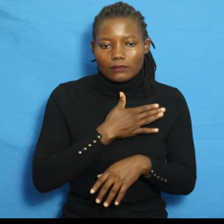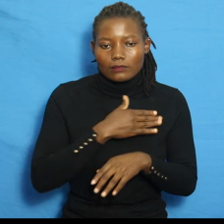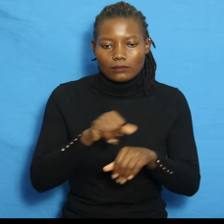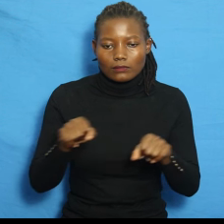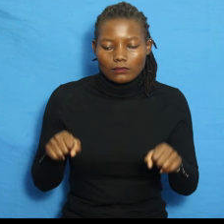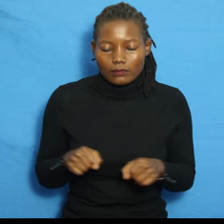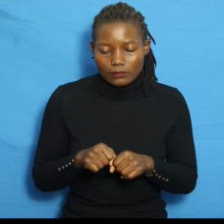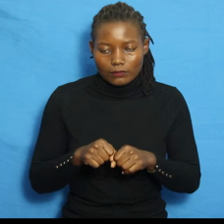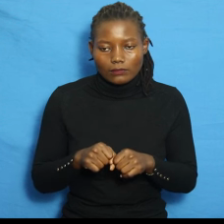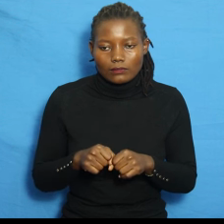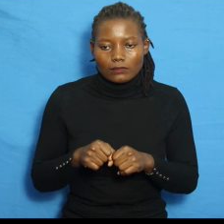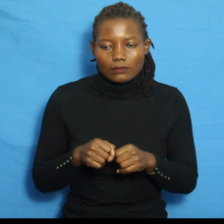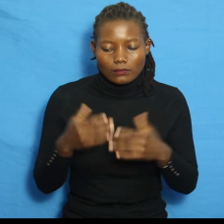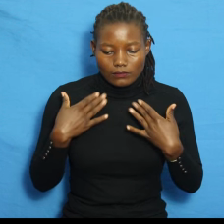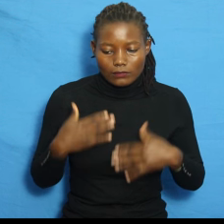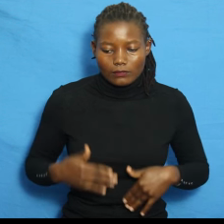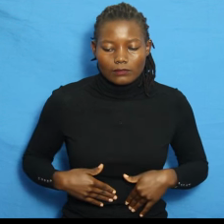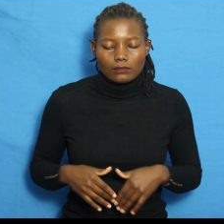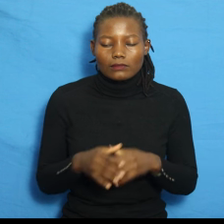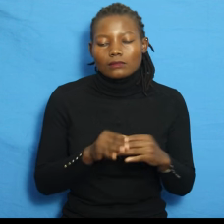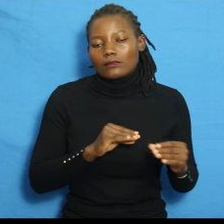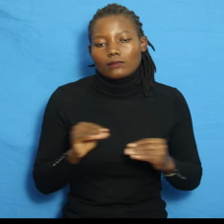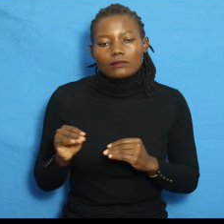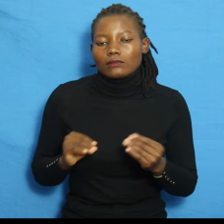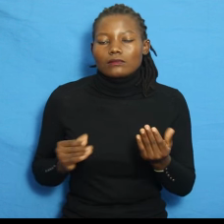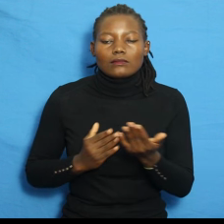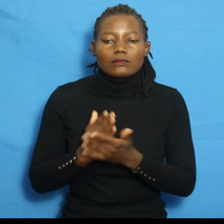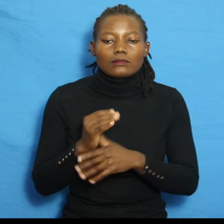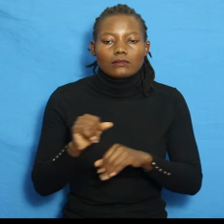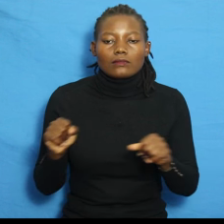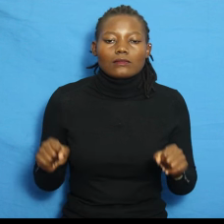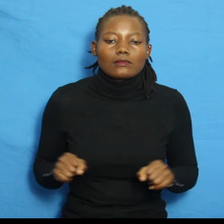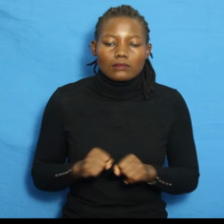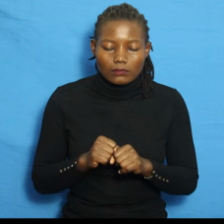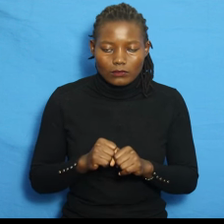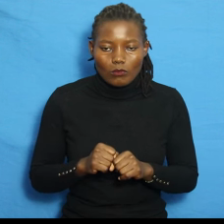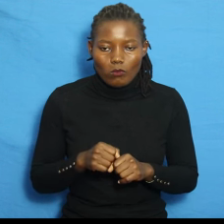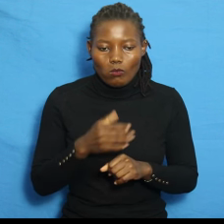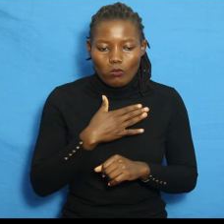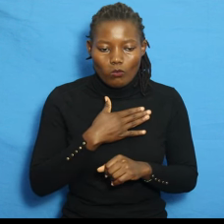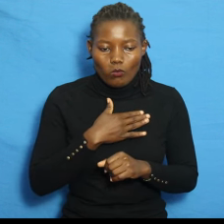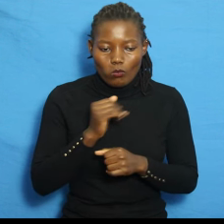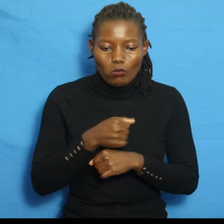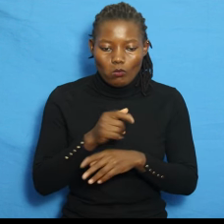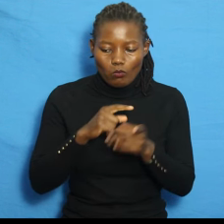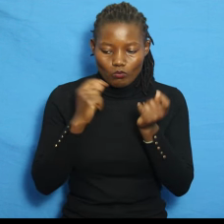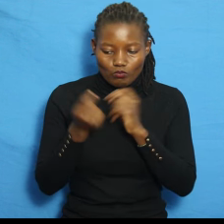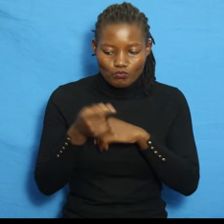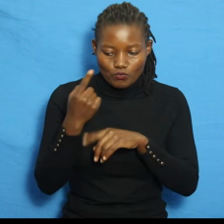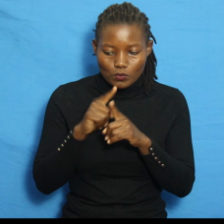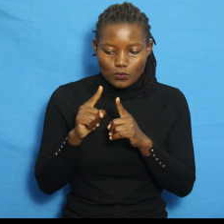machines. The liver system. The human body moves through a system of